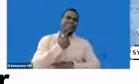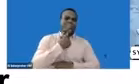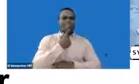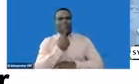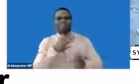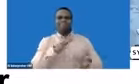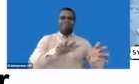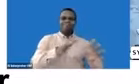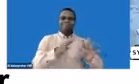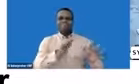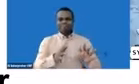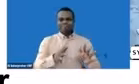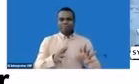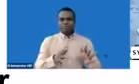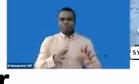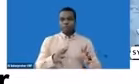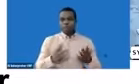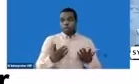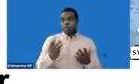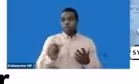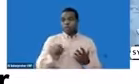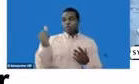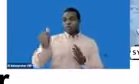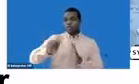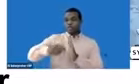the whole AI thing. And I can never,